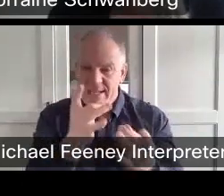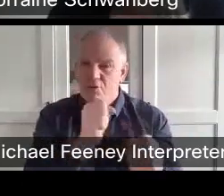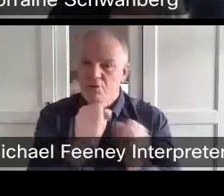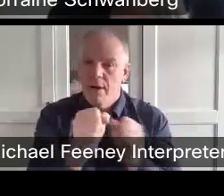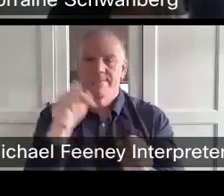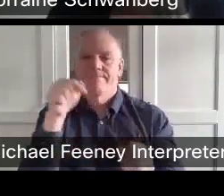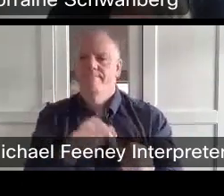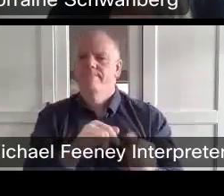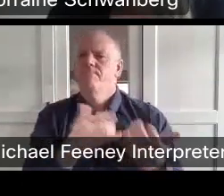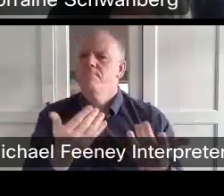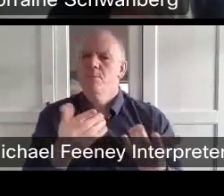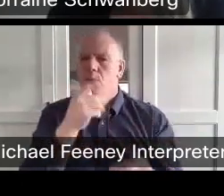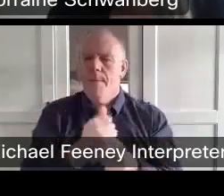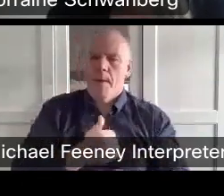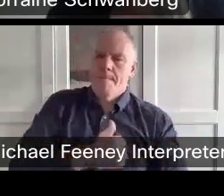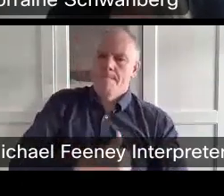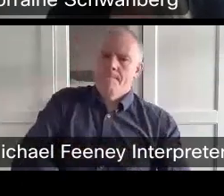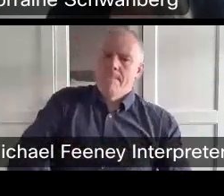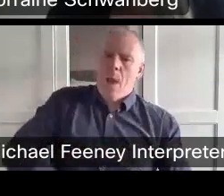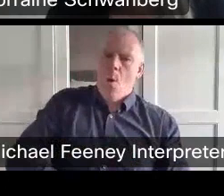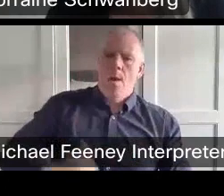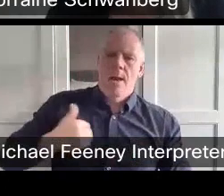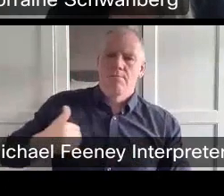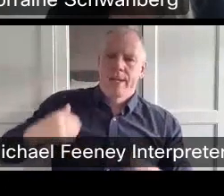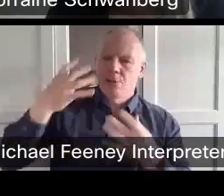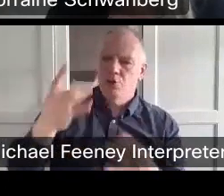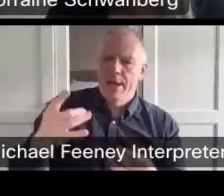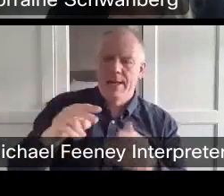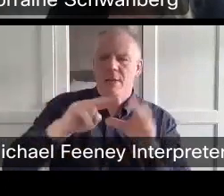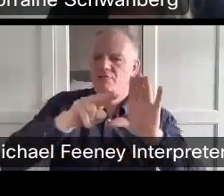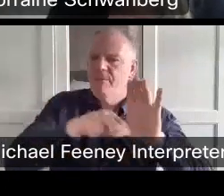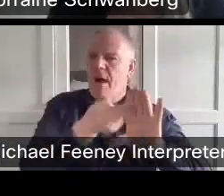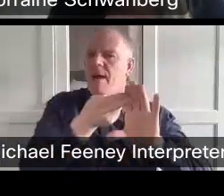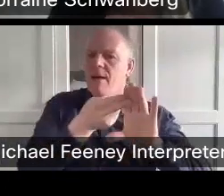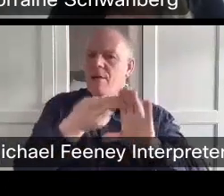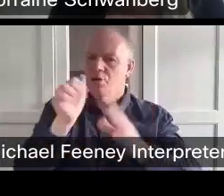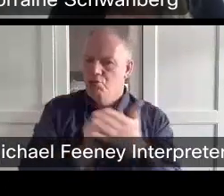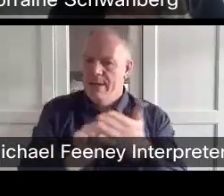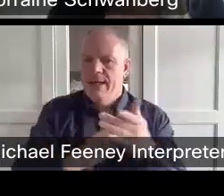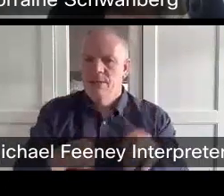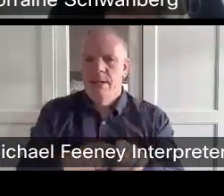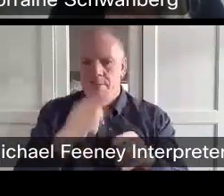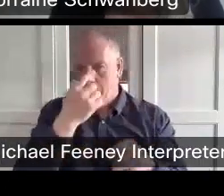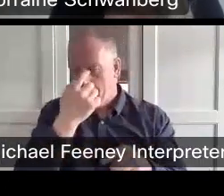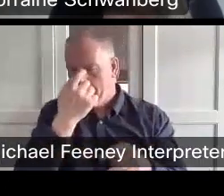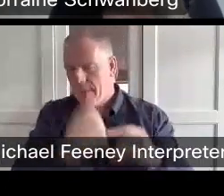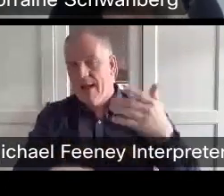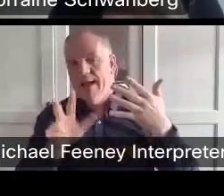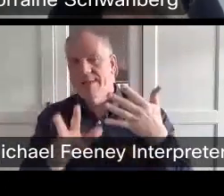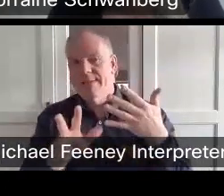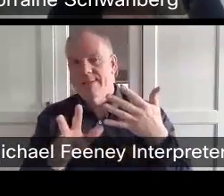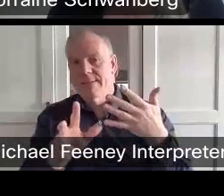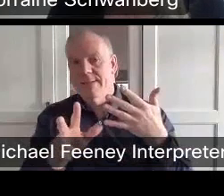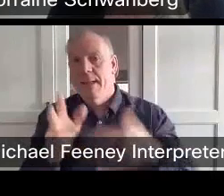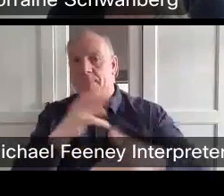relates to bowel screening, breast check, and cervical screening. The Minister of Health has a number of roles,